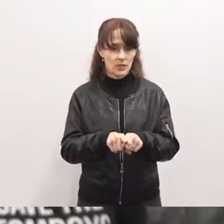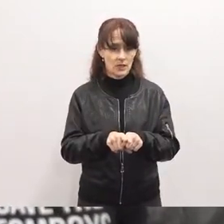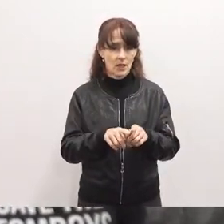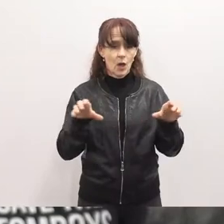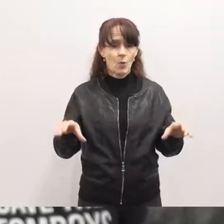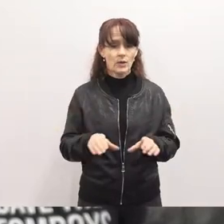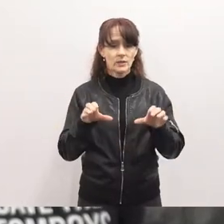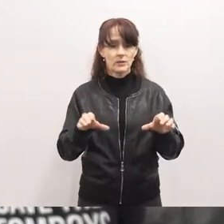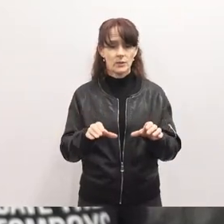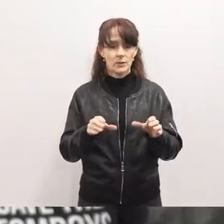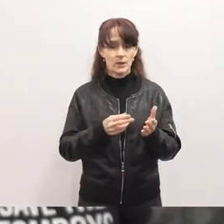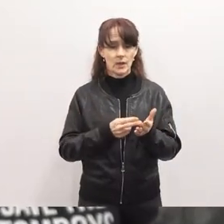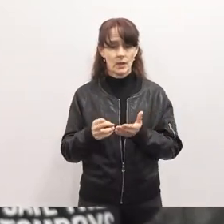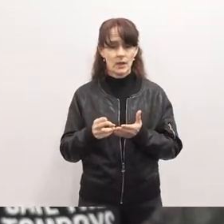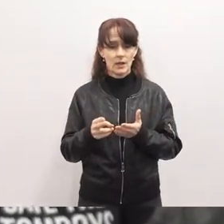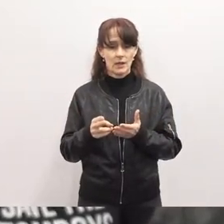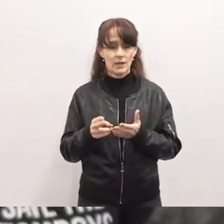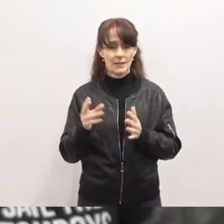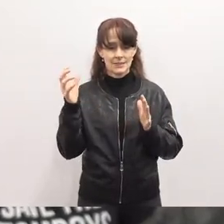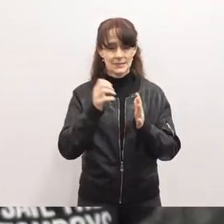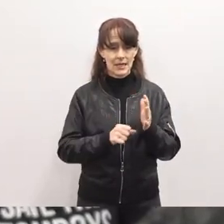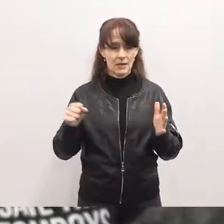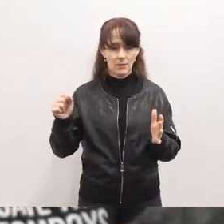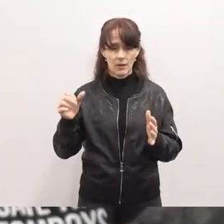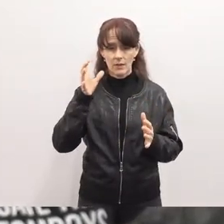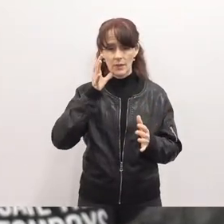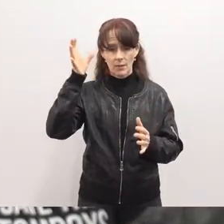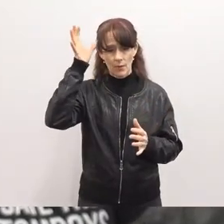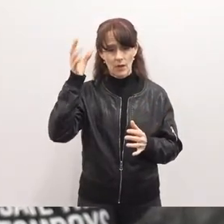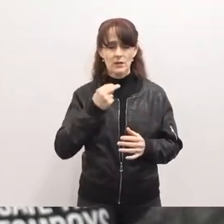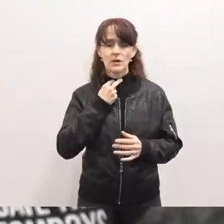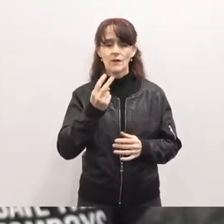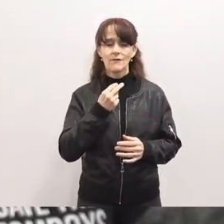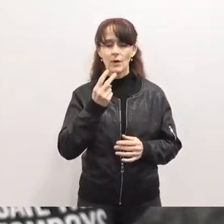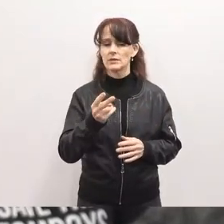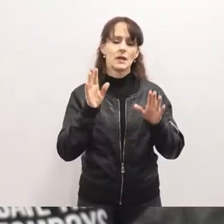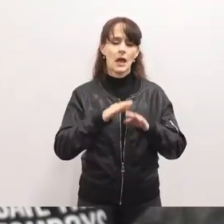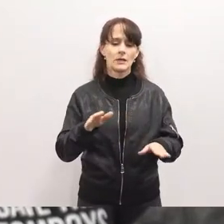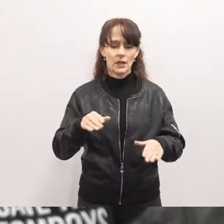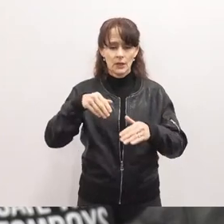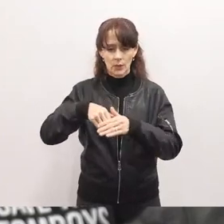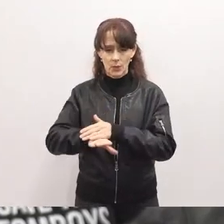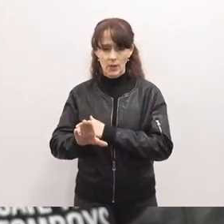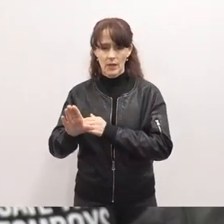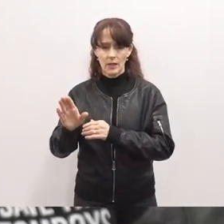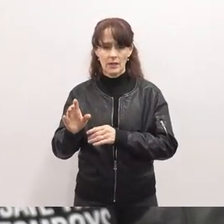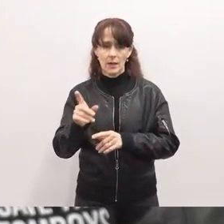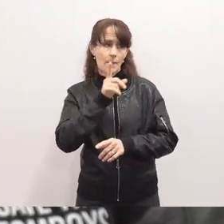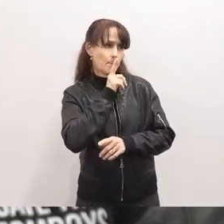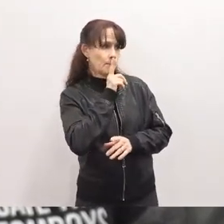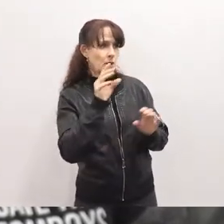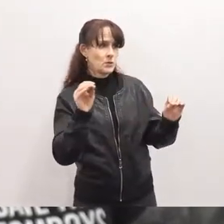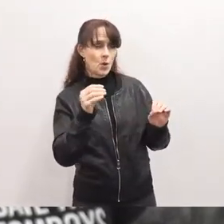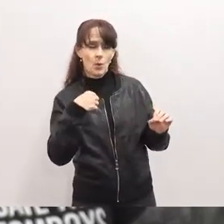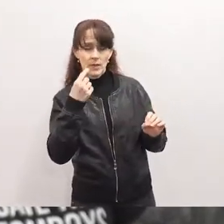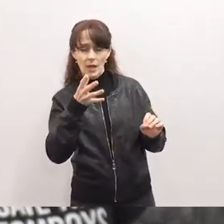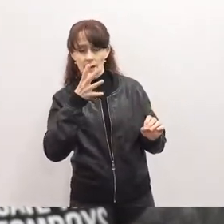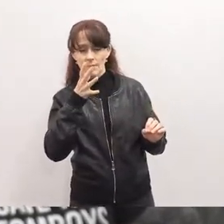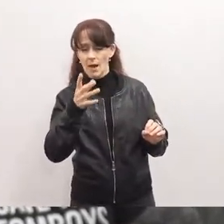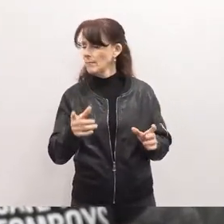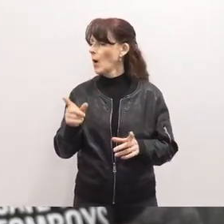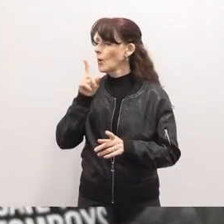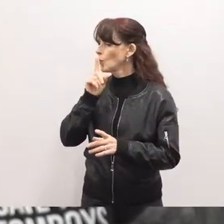to be honest, is it's taking away the parental voice. A child goes inside there, says, "Don't tell my mom." Oh, no, we don't